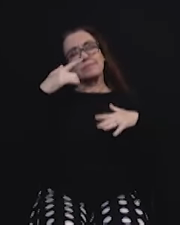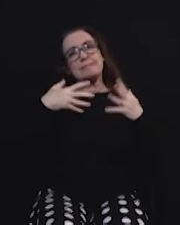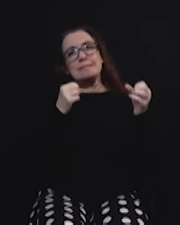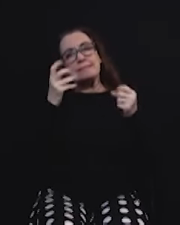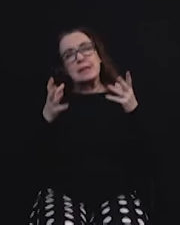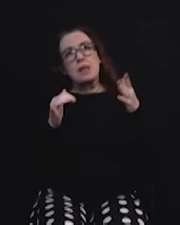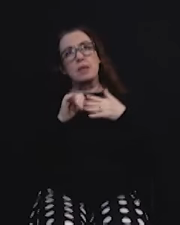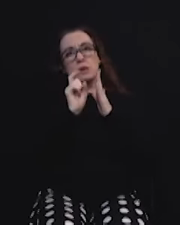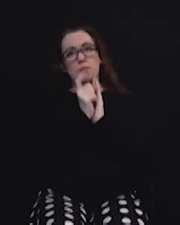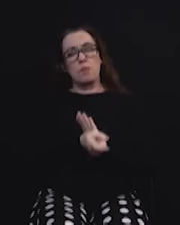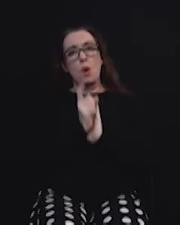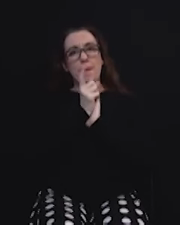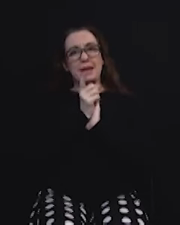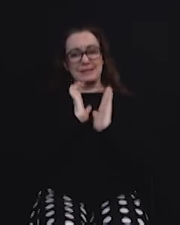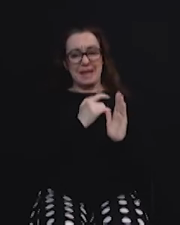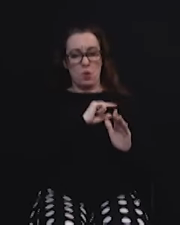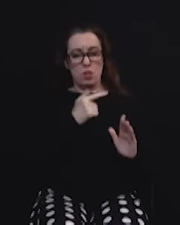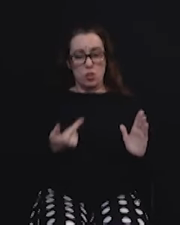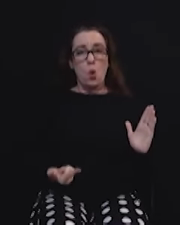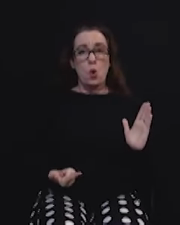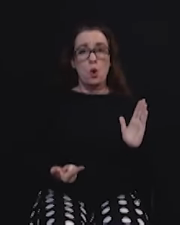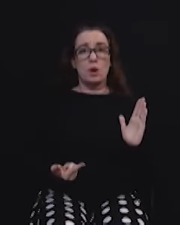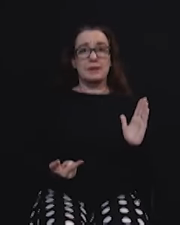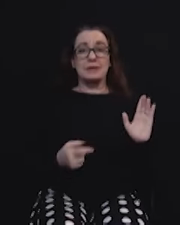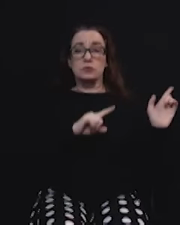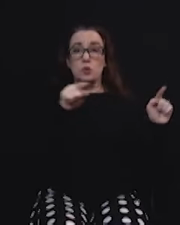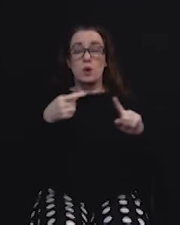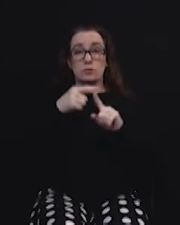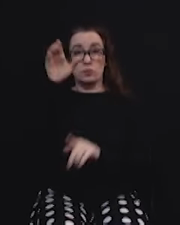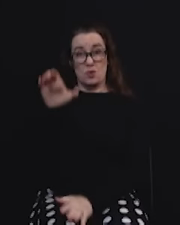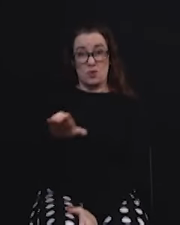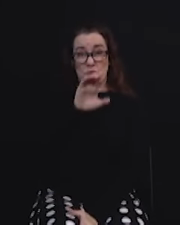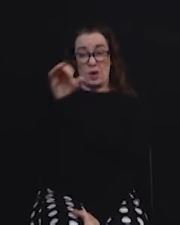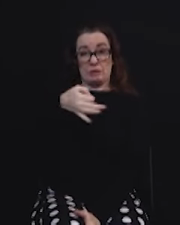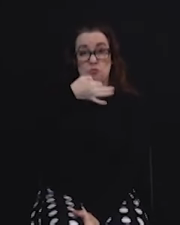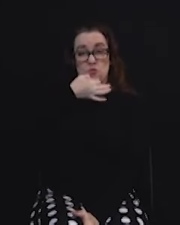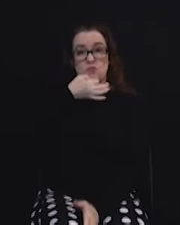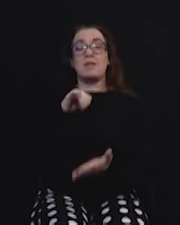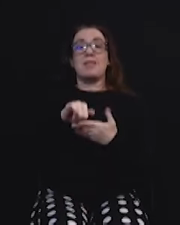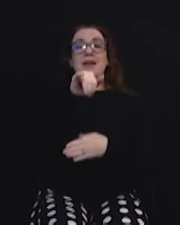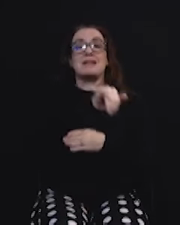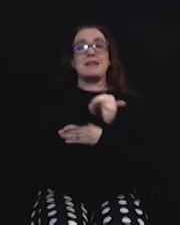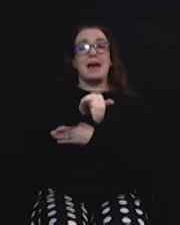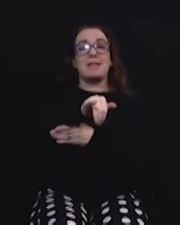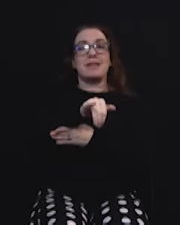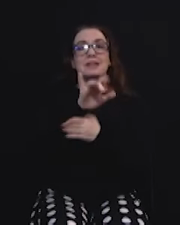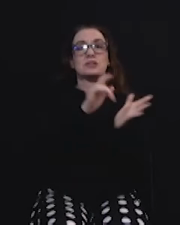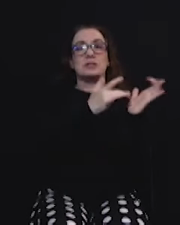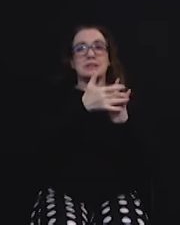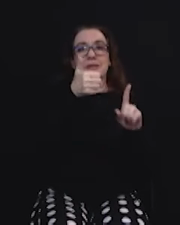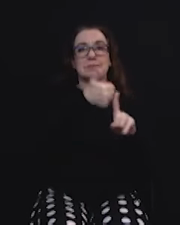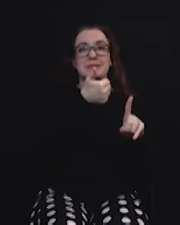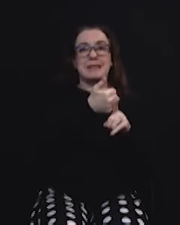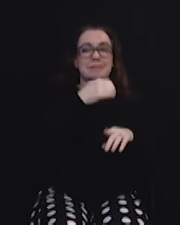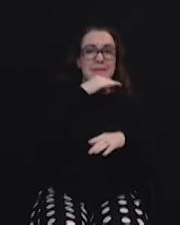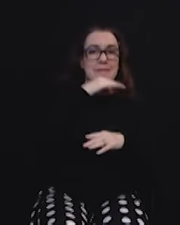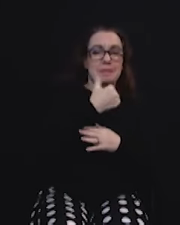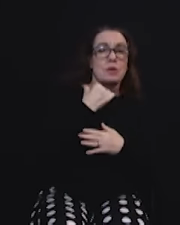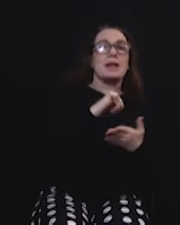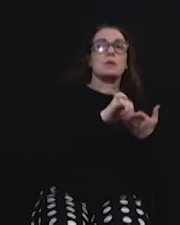this moment as our Lord Jesus is headed to the cross. It was on the night that Jesus was betrayed that he took